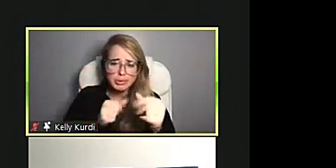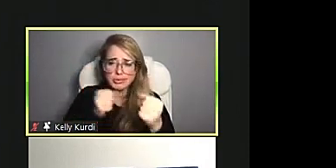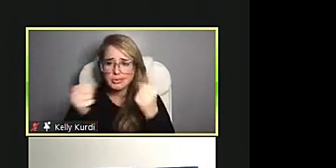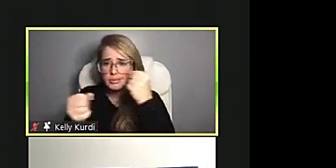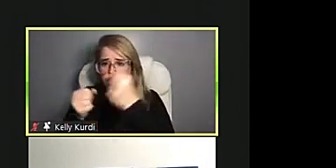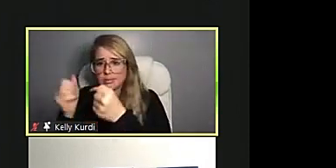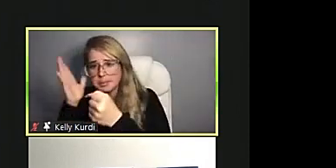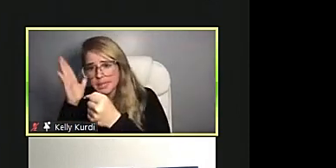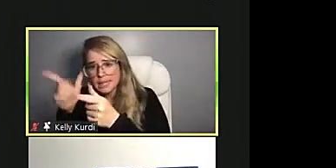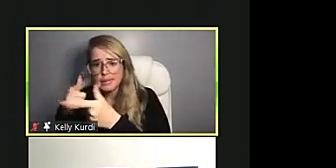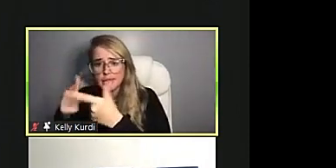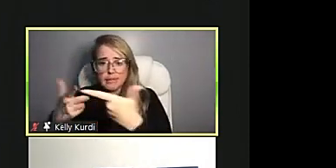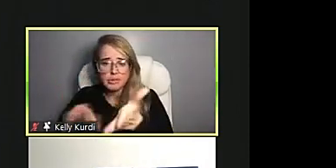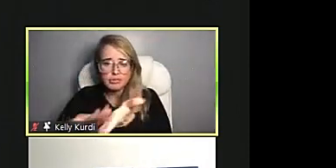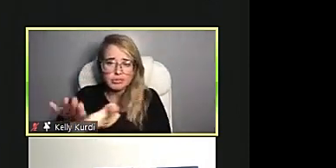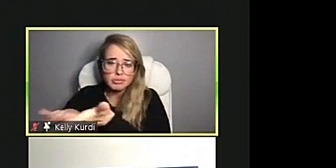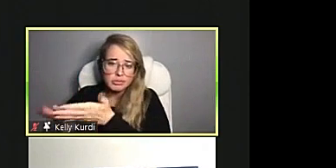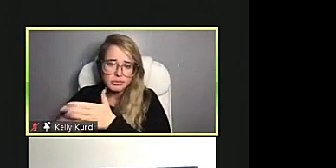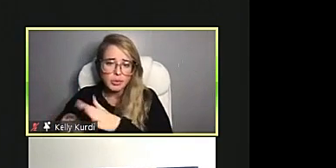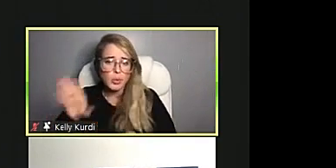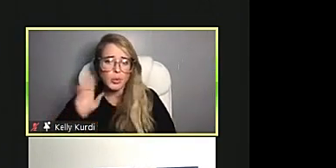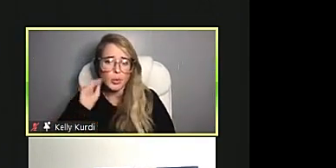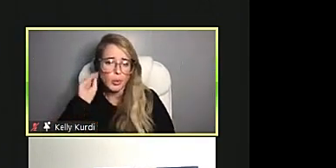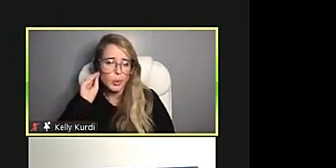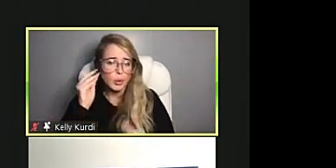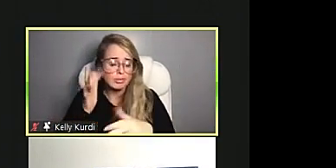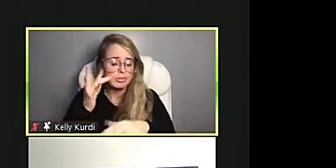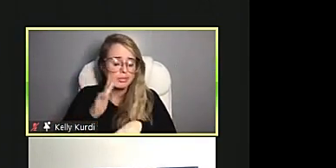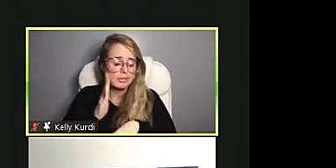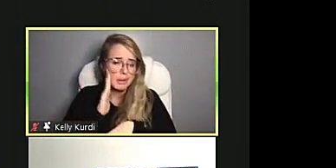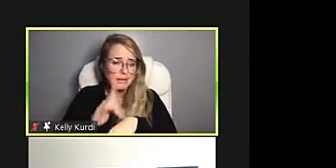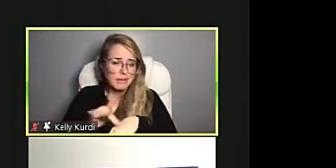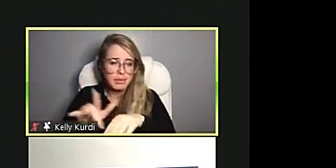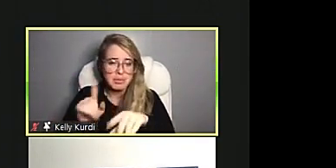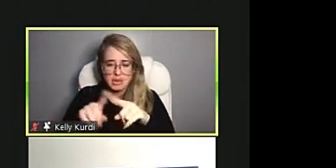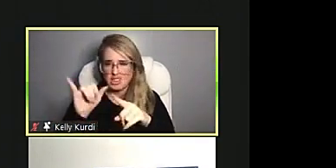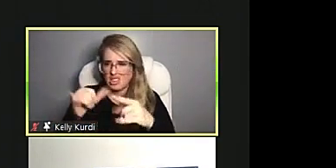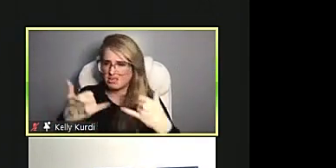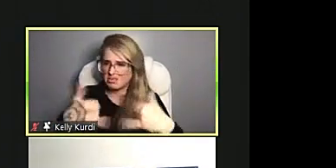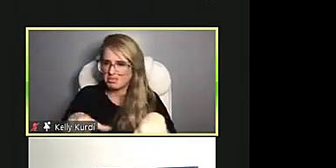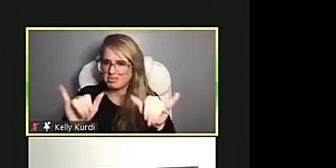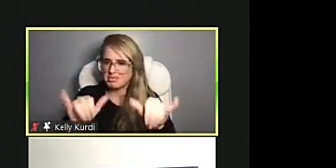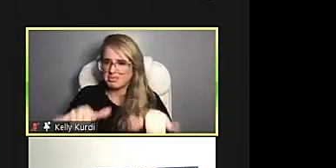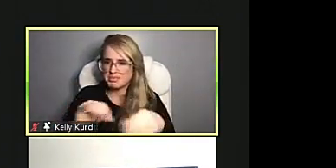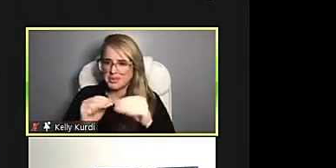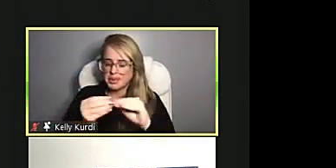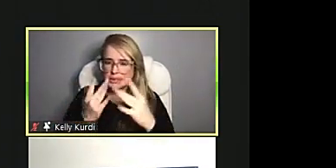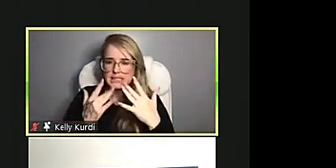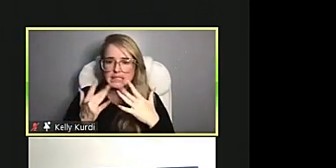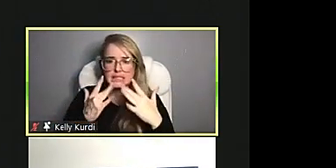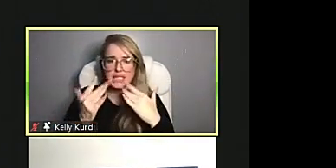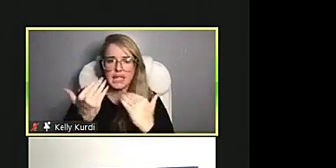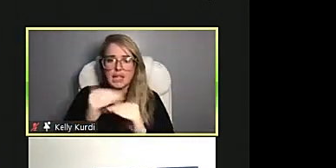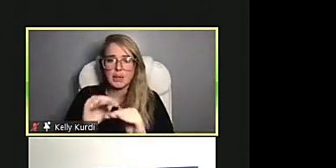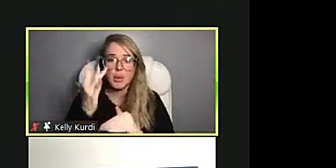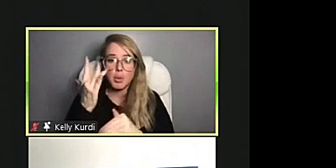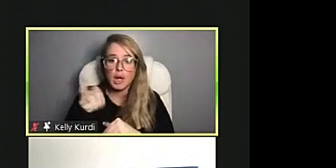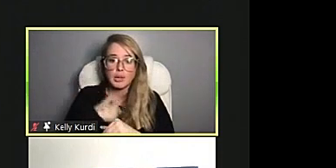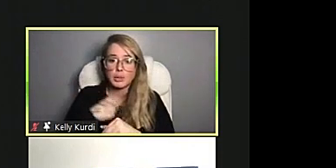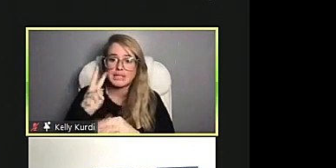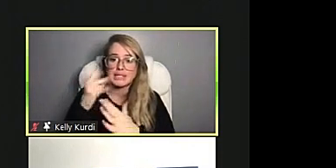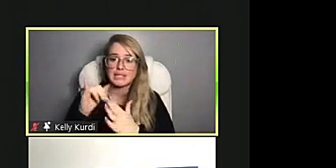beds, but the downward trend does continue. As to why we saw this